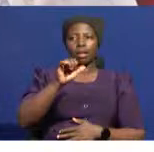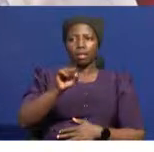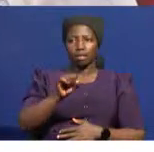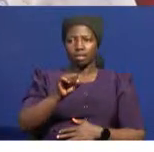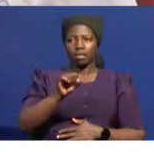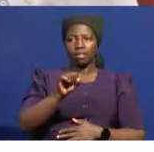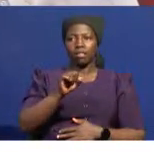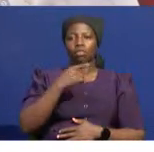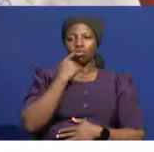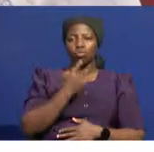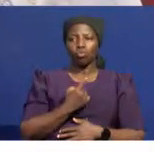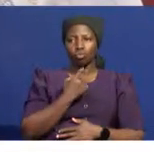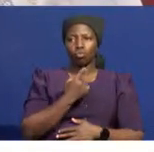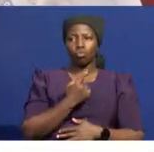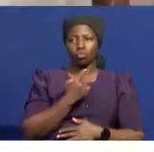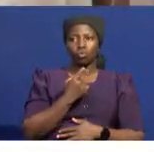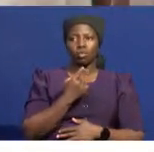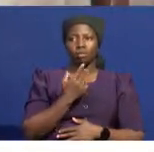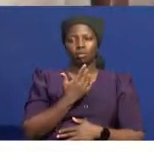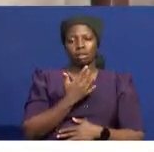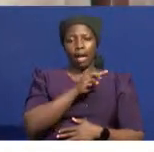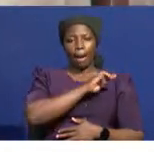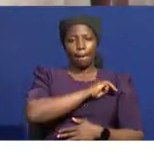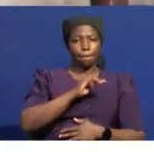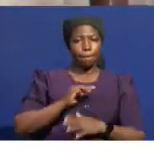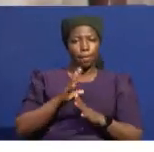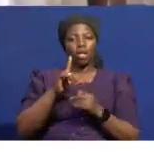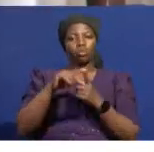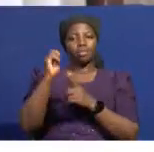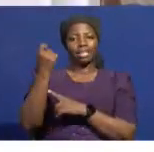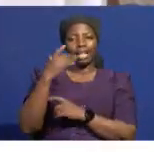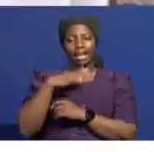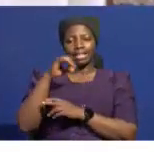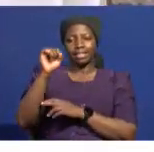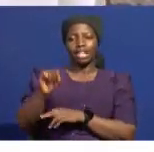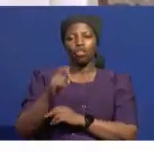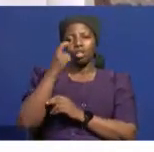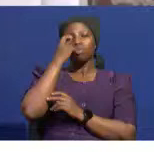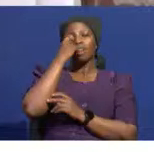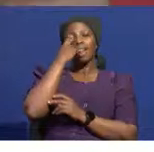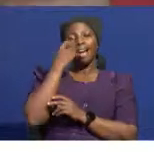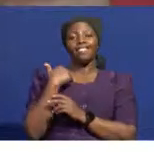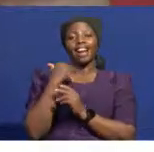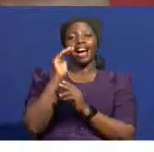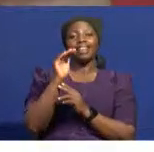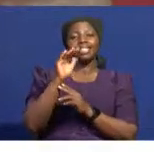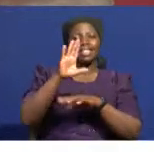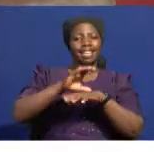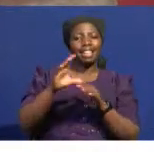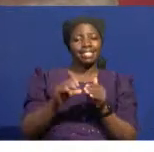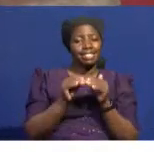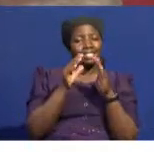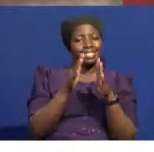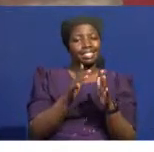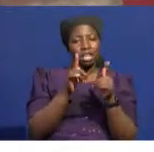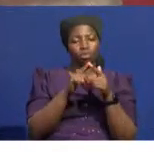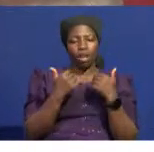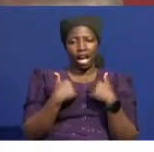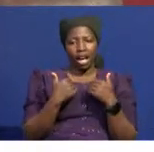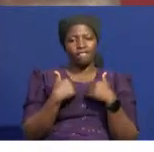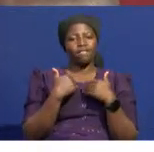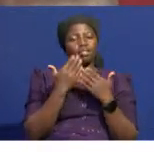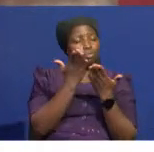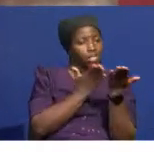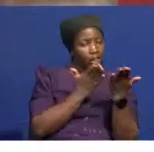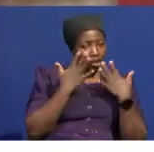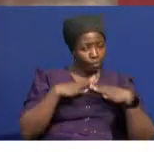Meegen, Apostolic Nuncio to Kenya and South Sudan, urged church leaders to embrace servant leadership and fairness. With